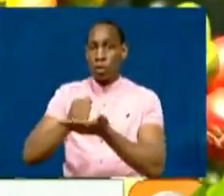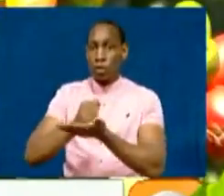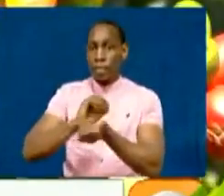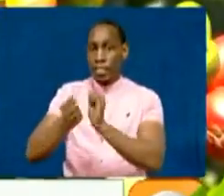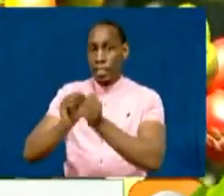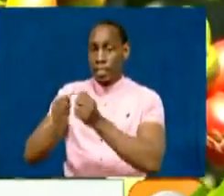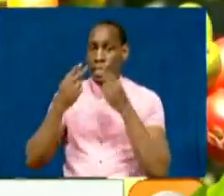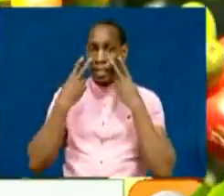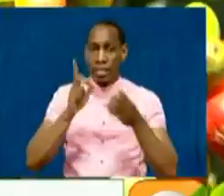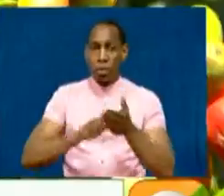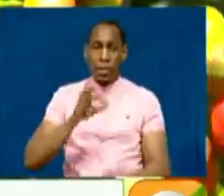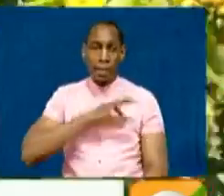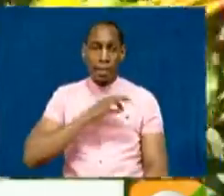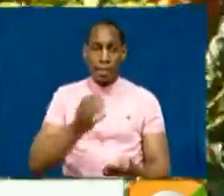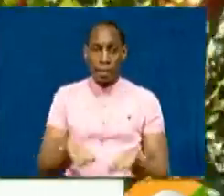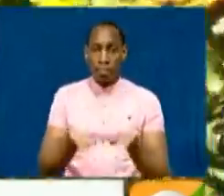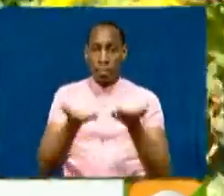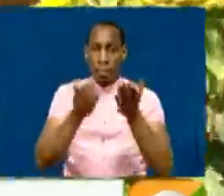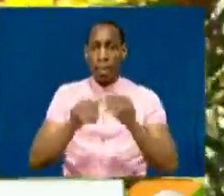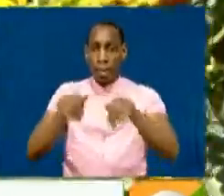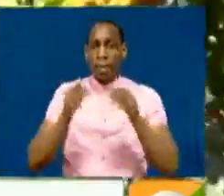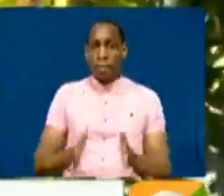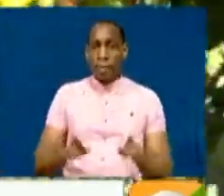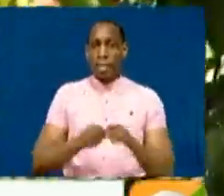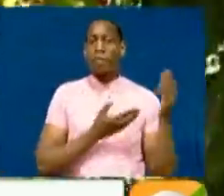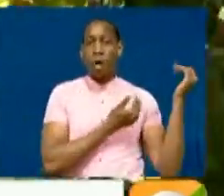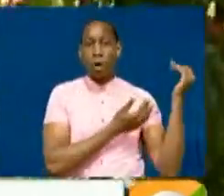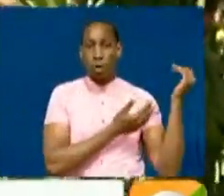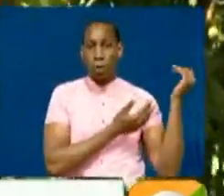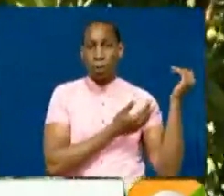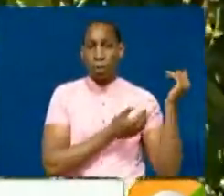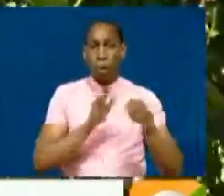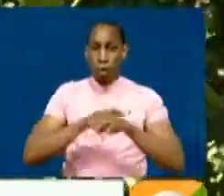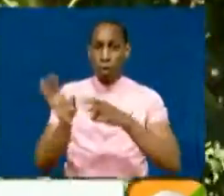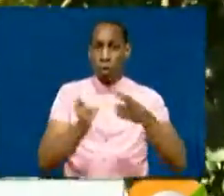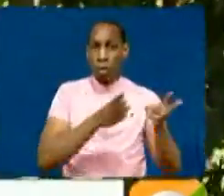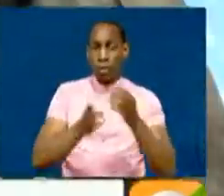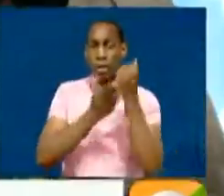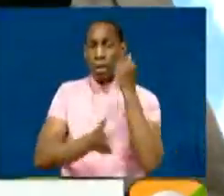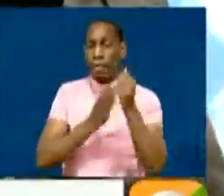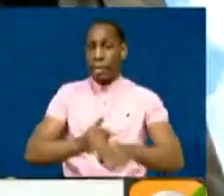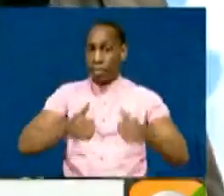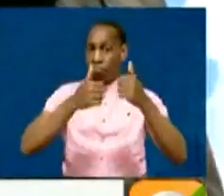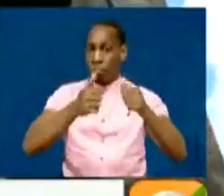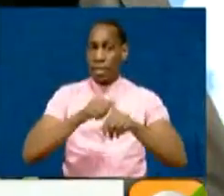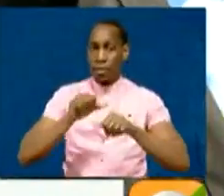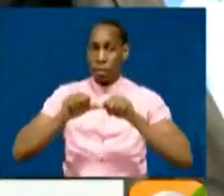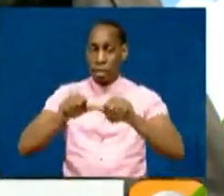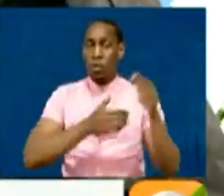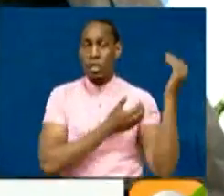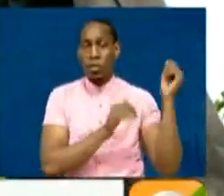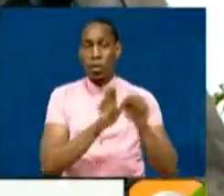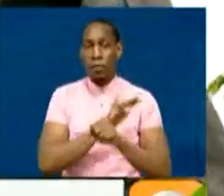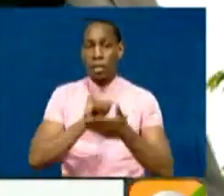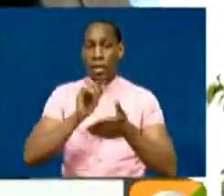reforms that have seen earnings improve. Farmers are also banking on favorable weather for a bumper harvest, even as they remain